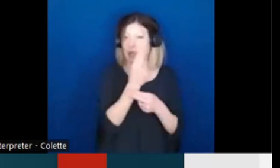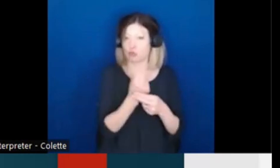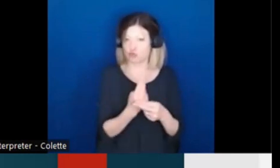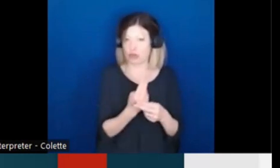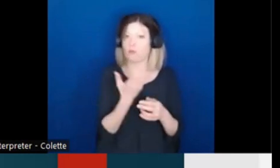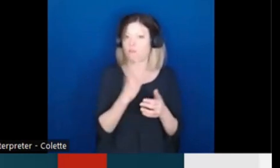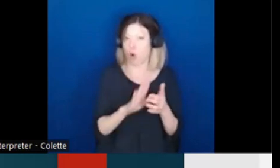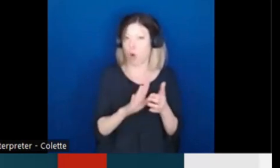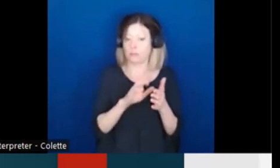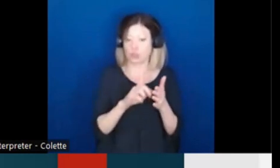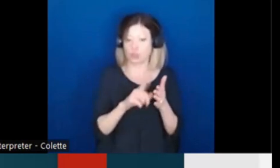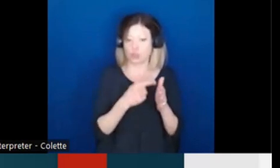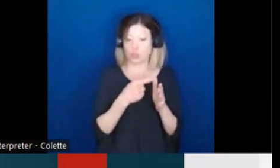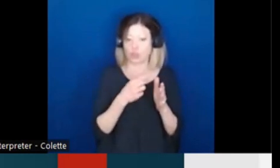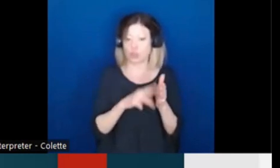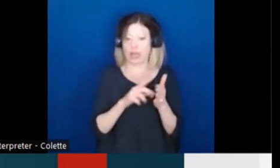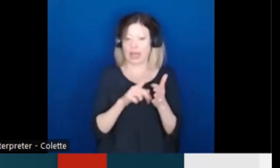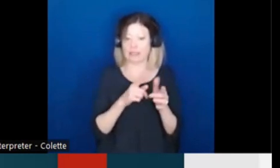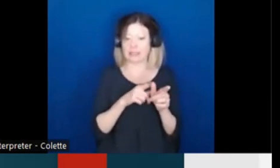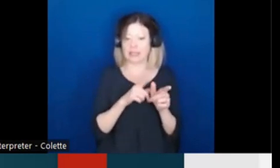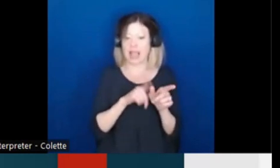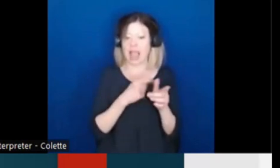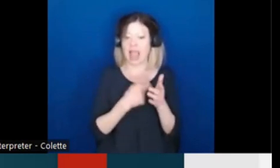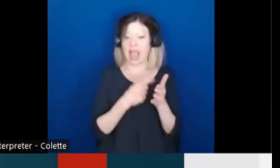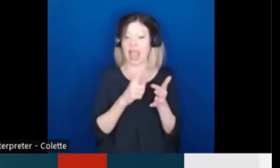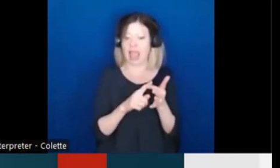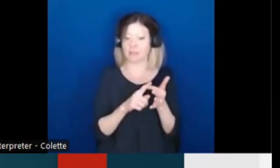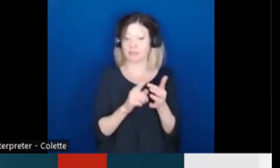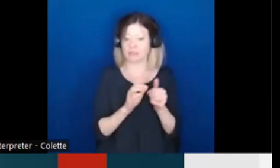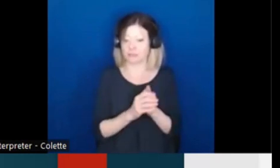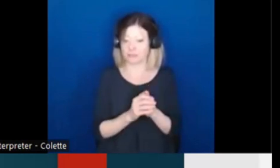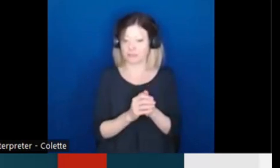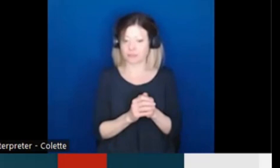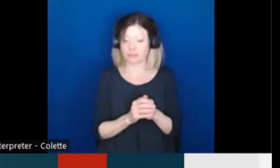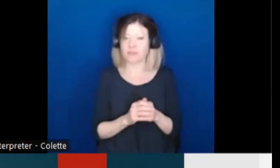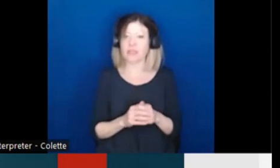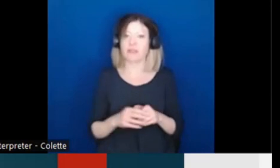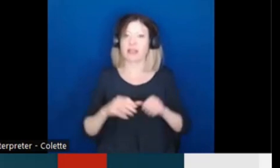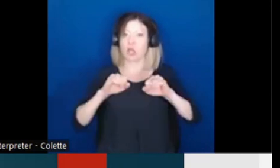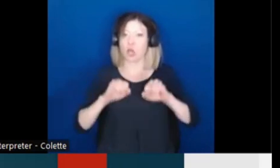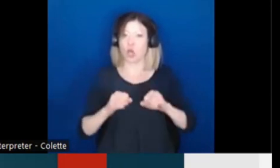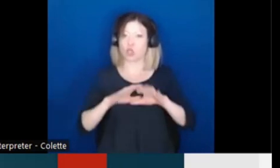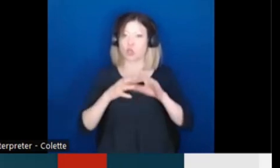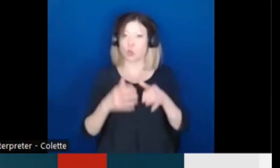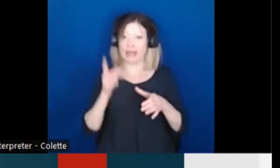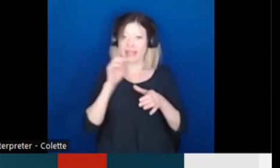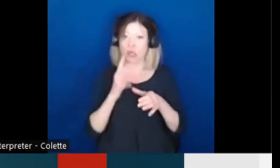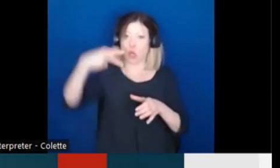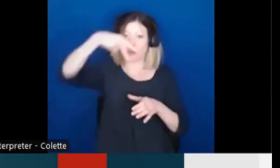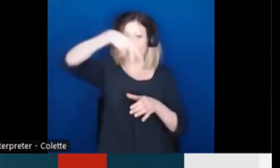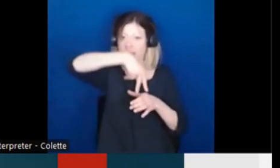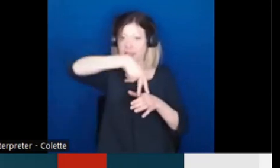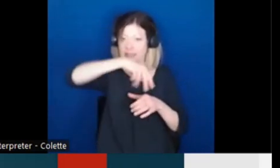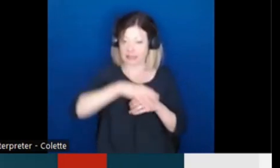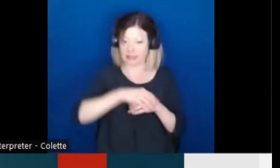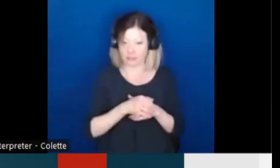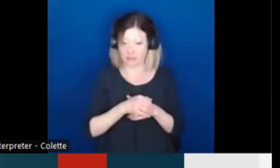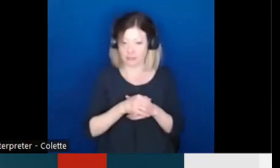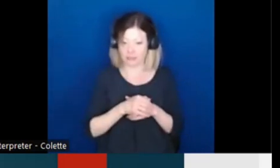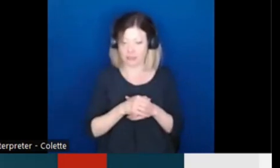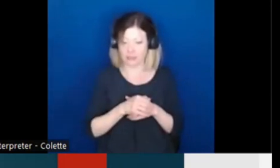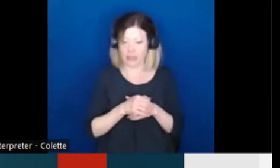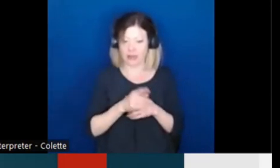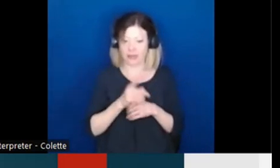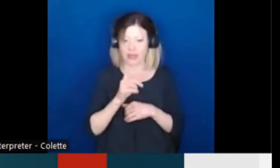Eyre. And there's a little girl on a stool, and there's a